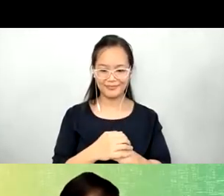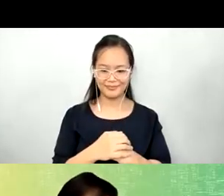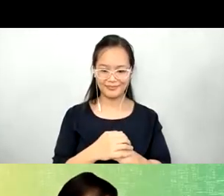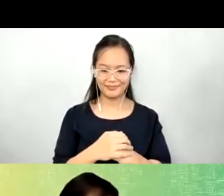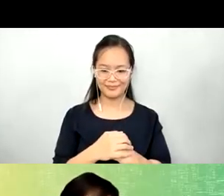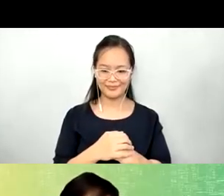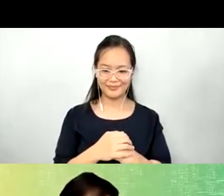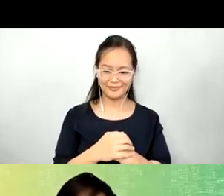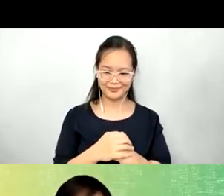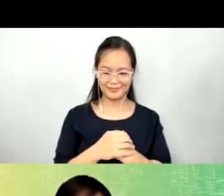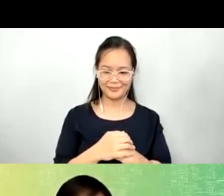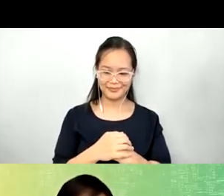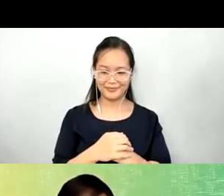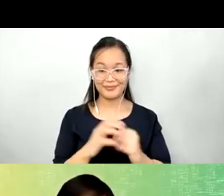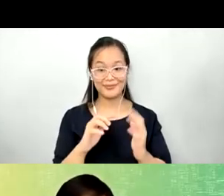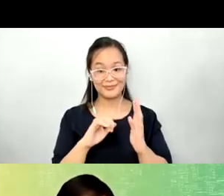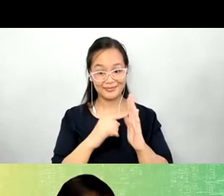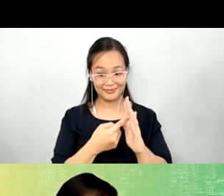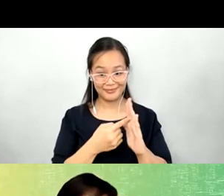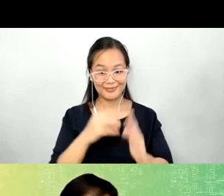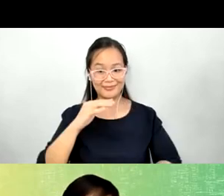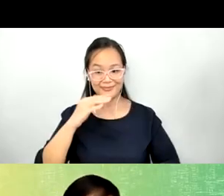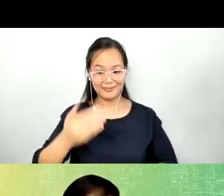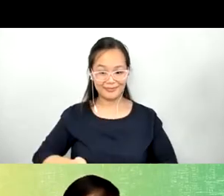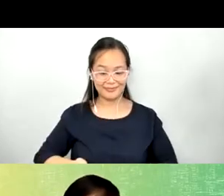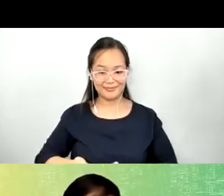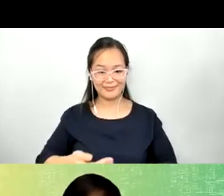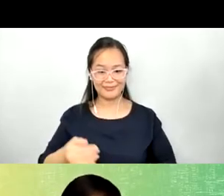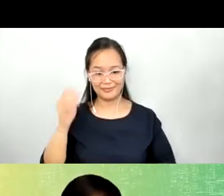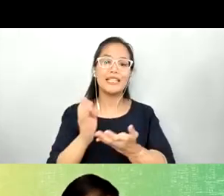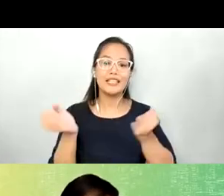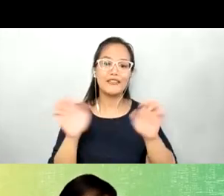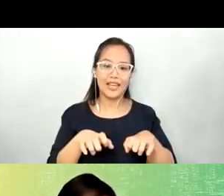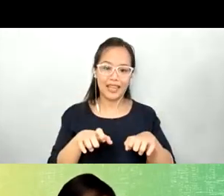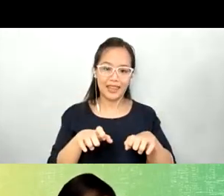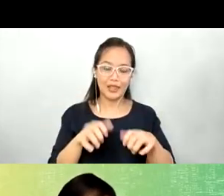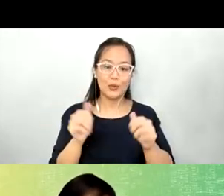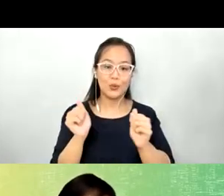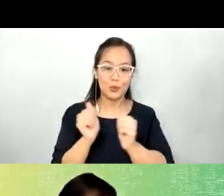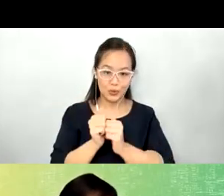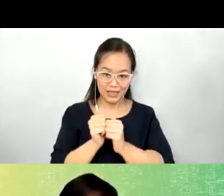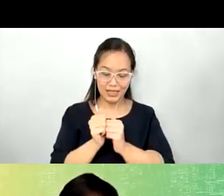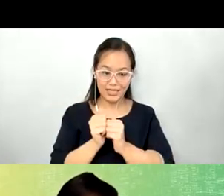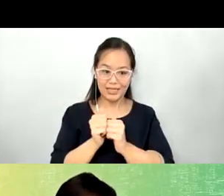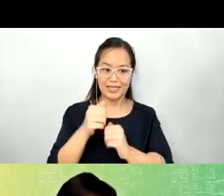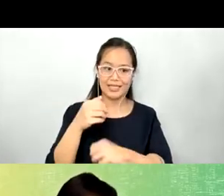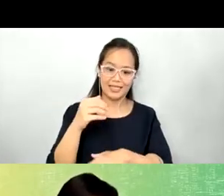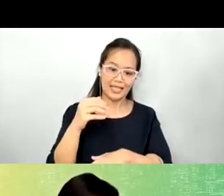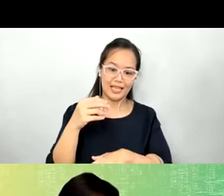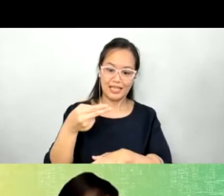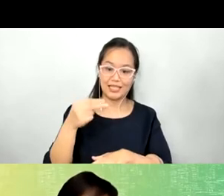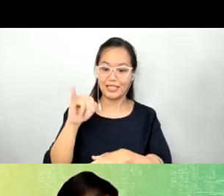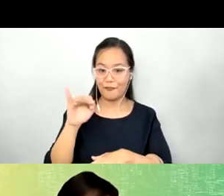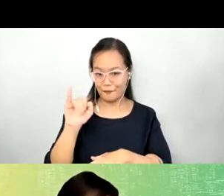start, I'd like to introduce and welcome Benilde Hub of Innovation for Inclusions,